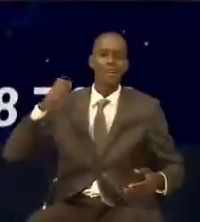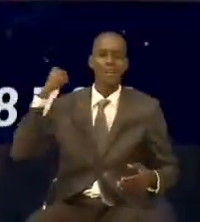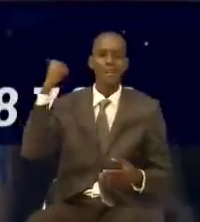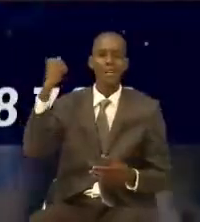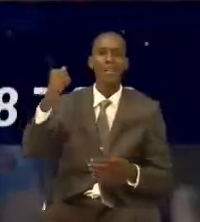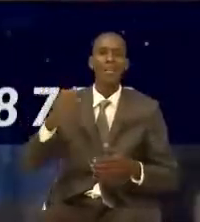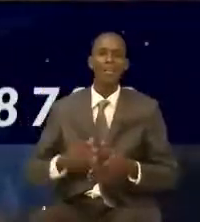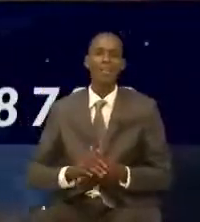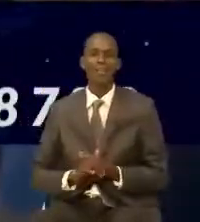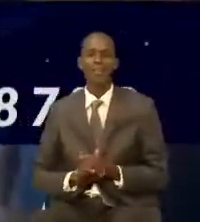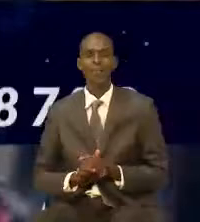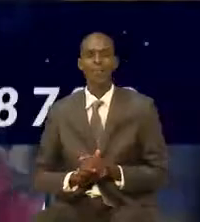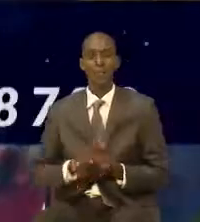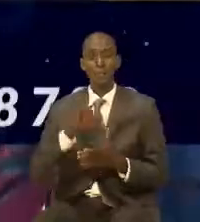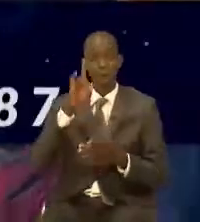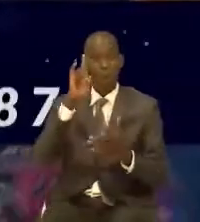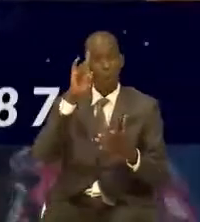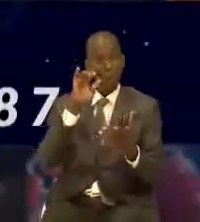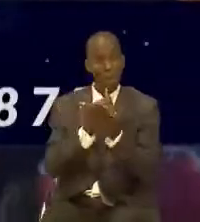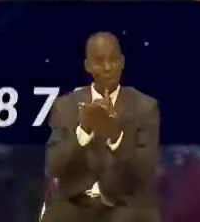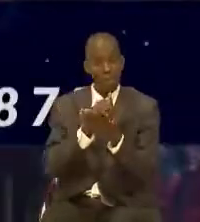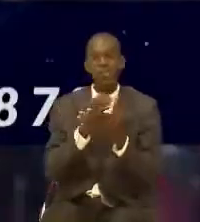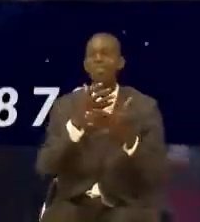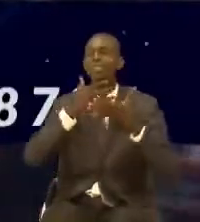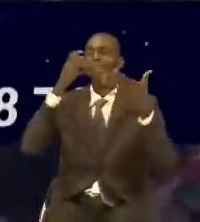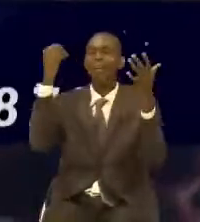you believe in amen